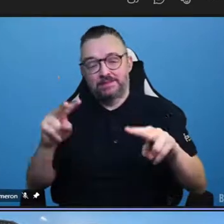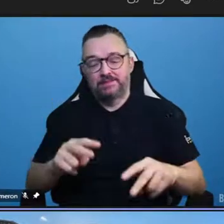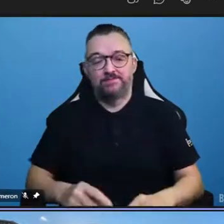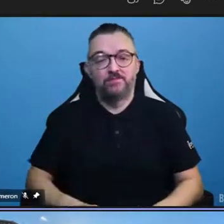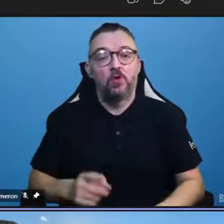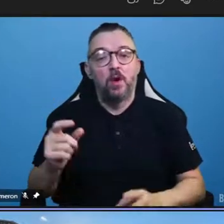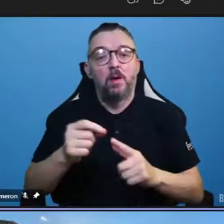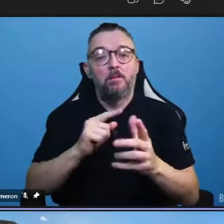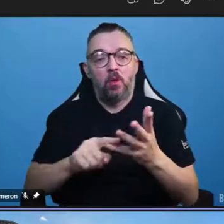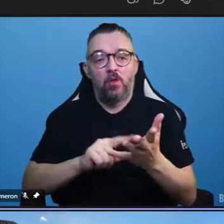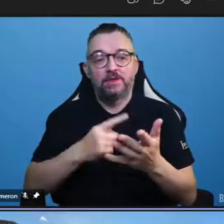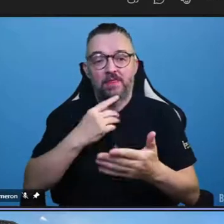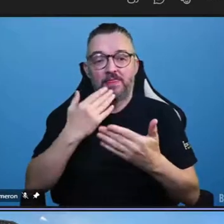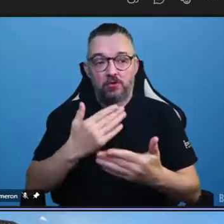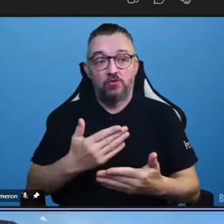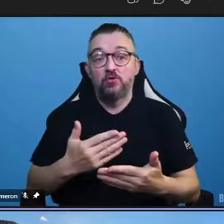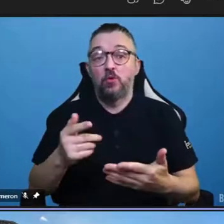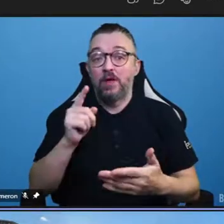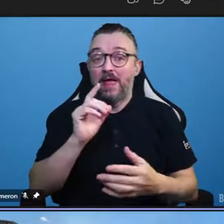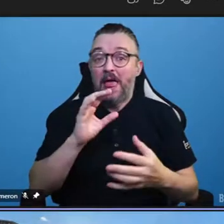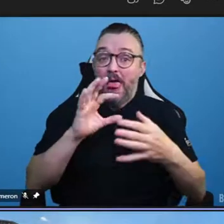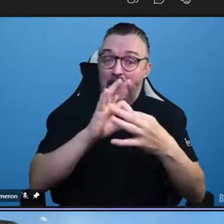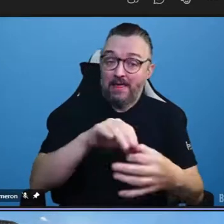Paul. And have we any questions?